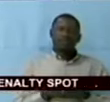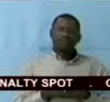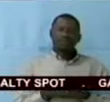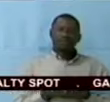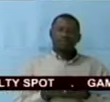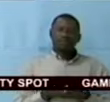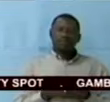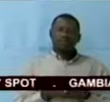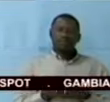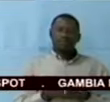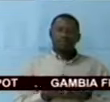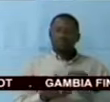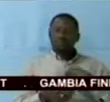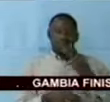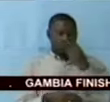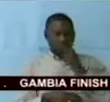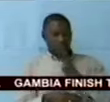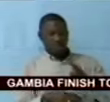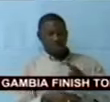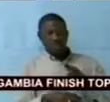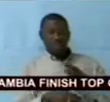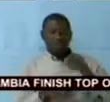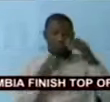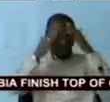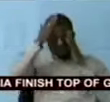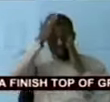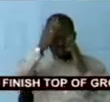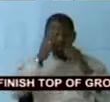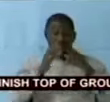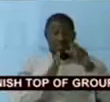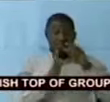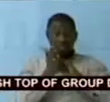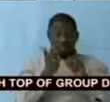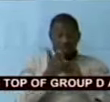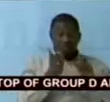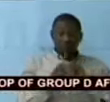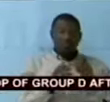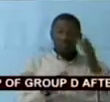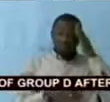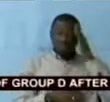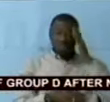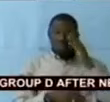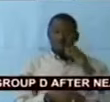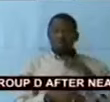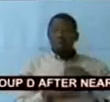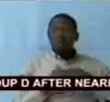I haven't looked at the provision to see the actual effect of what they have done.